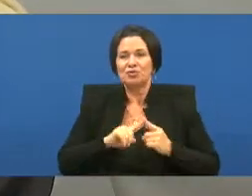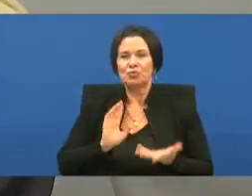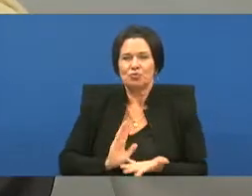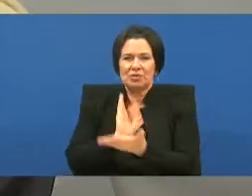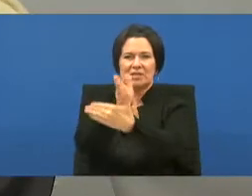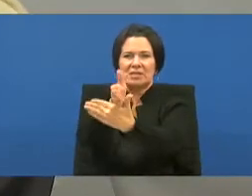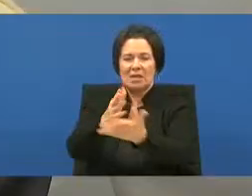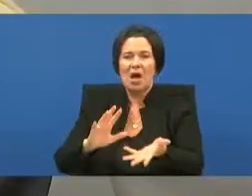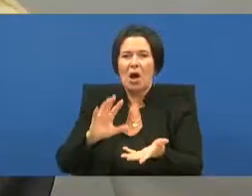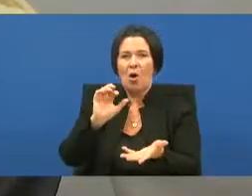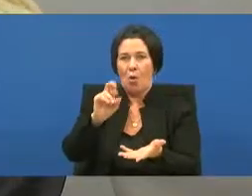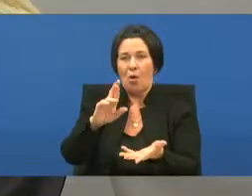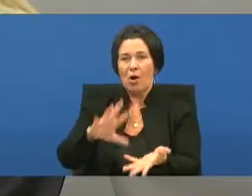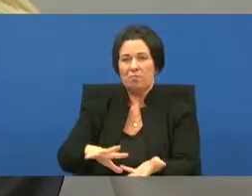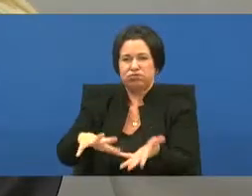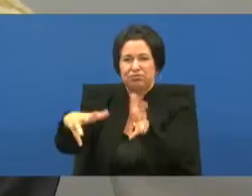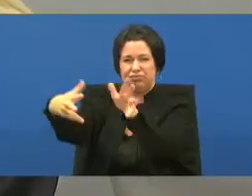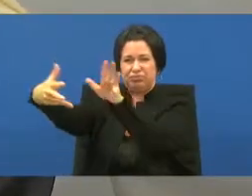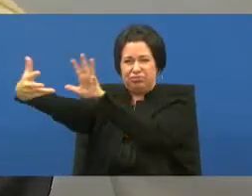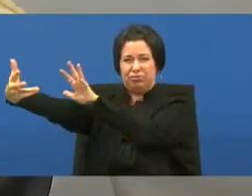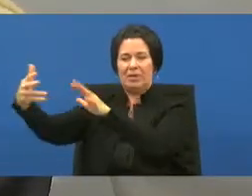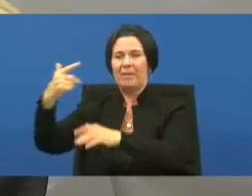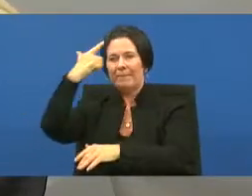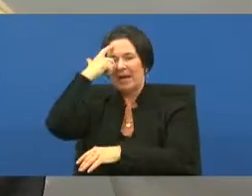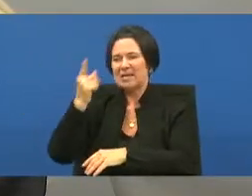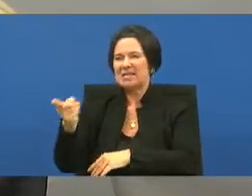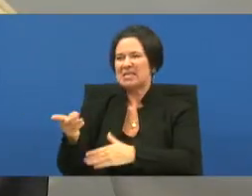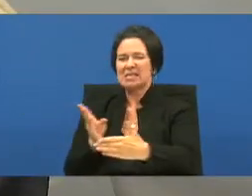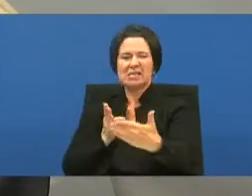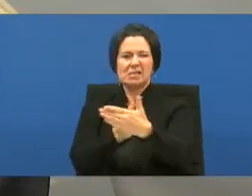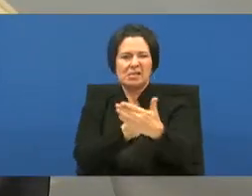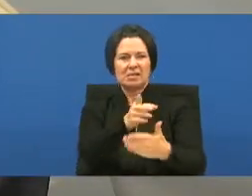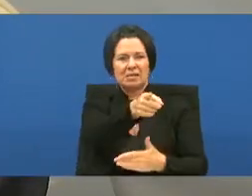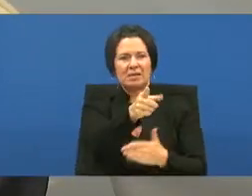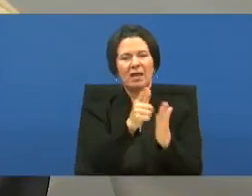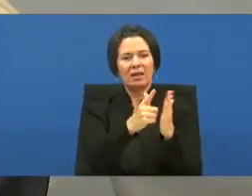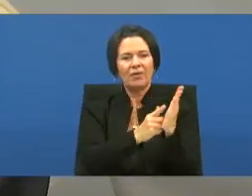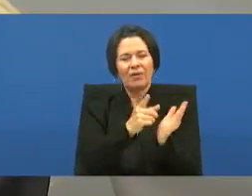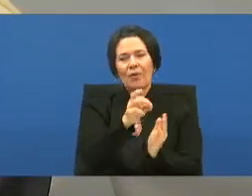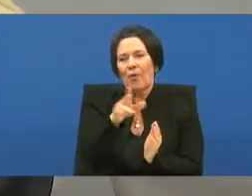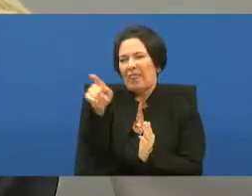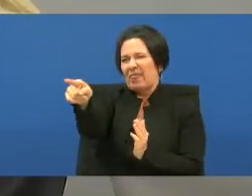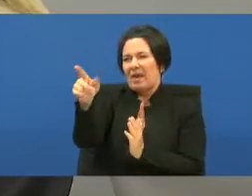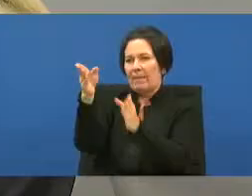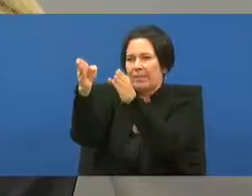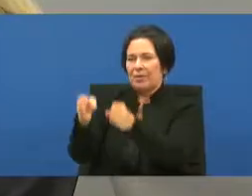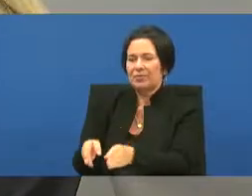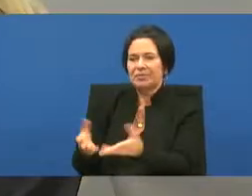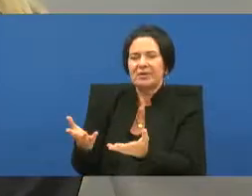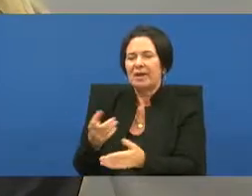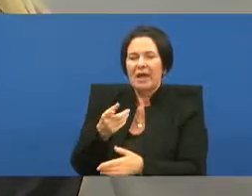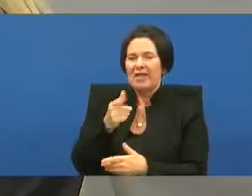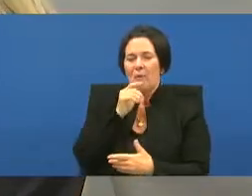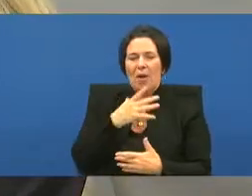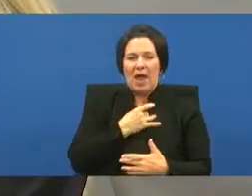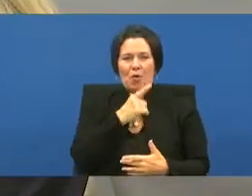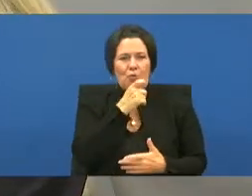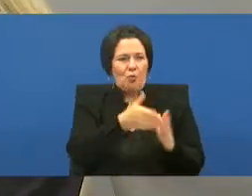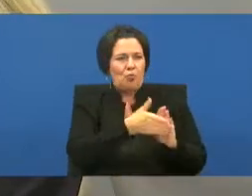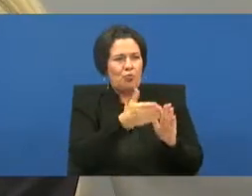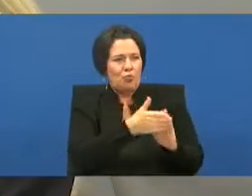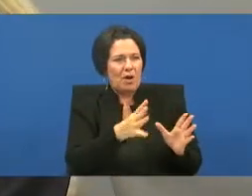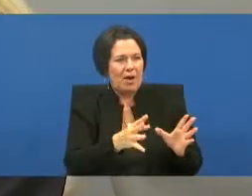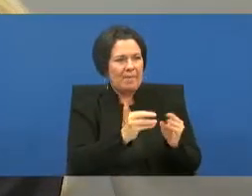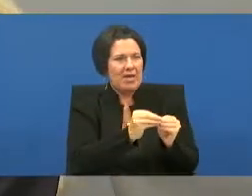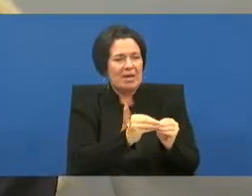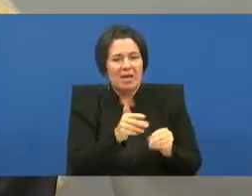process because they either had a personal vendetta against the attorney that was running the meeting, or they had a personal vendetta against one of the